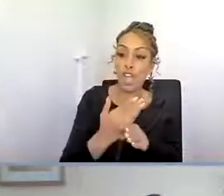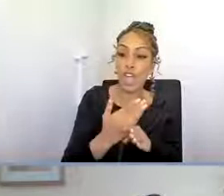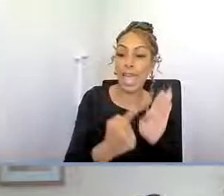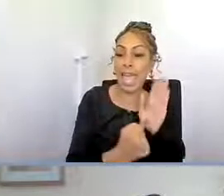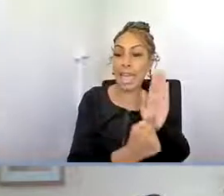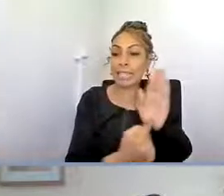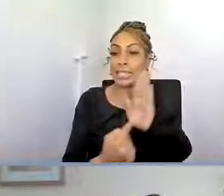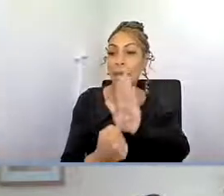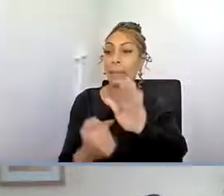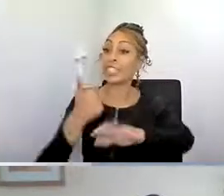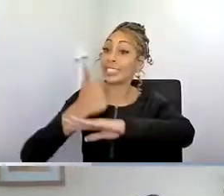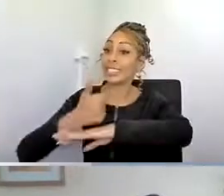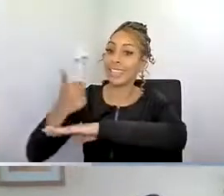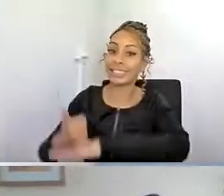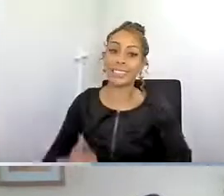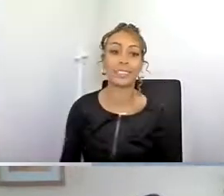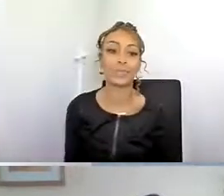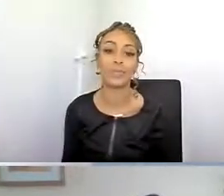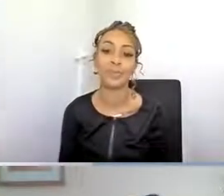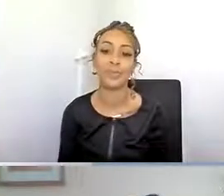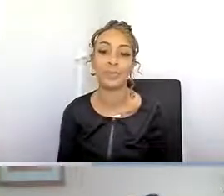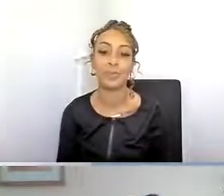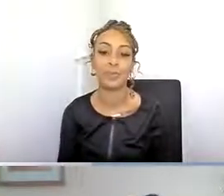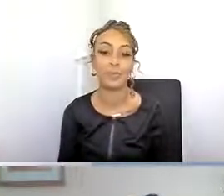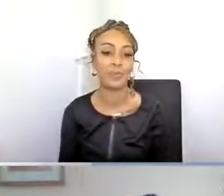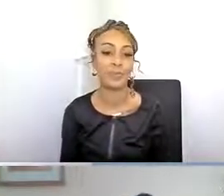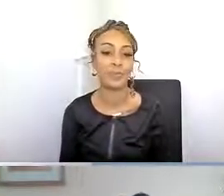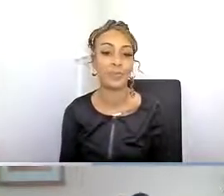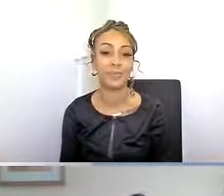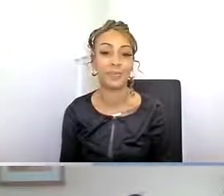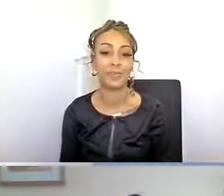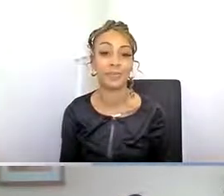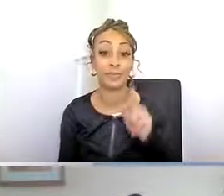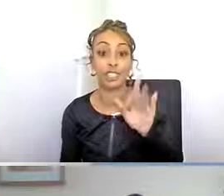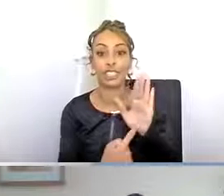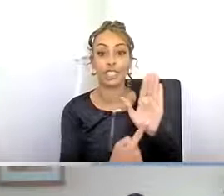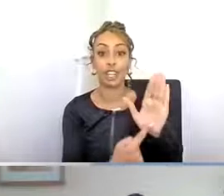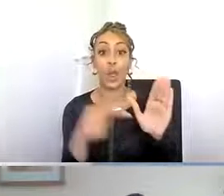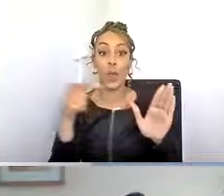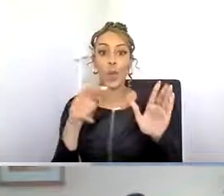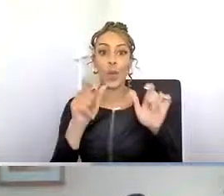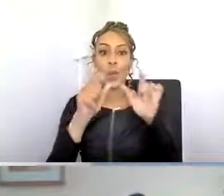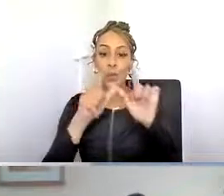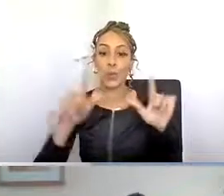exhibition settings. So I wanted to show you this slide here.